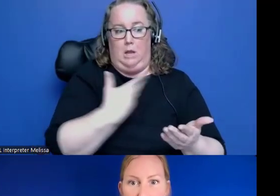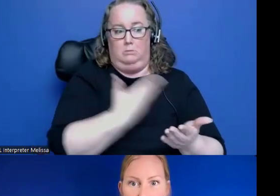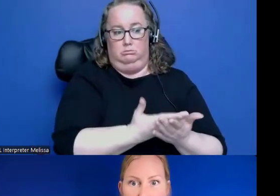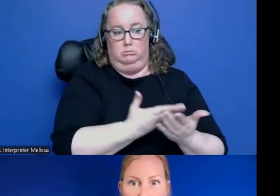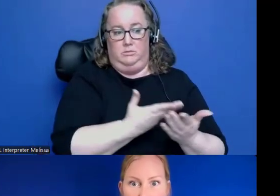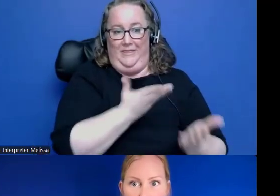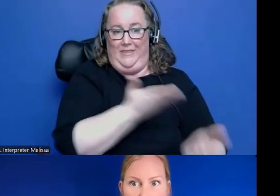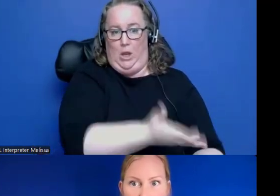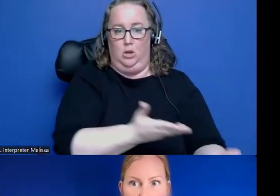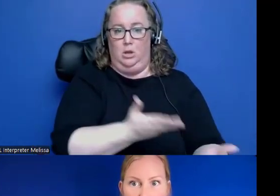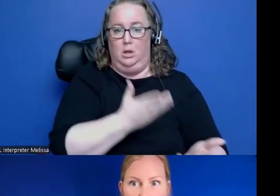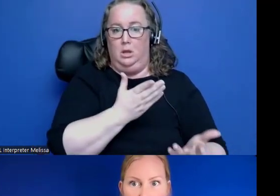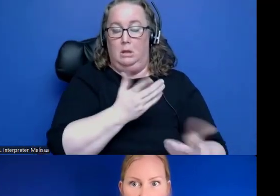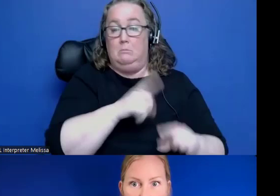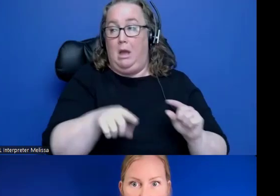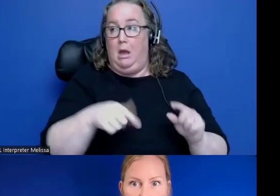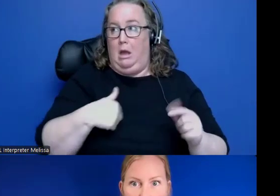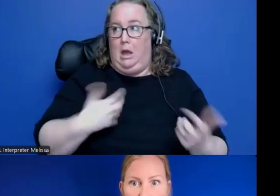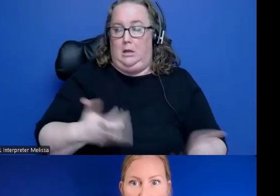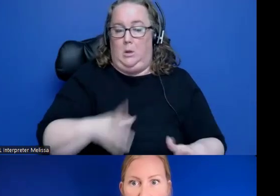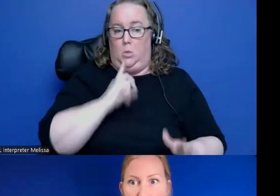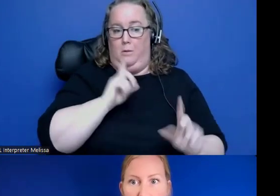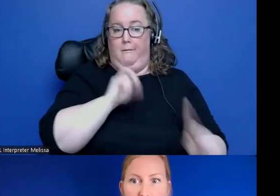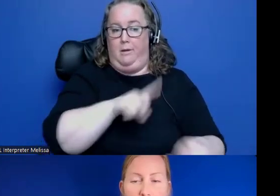simply didn't want to participate.